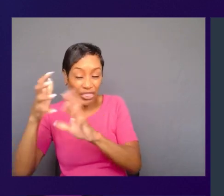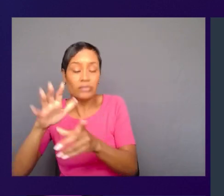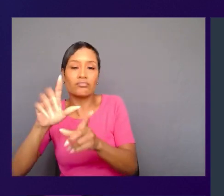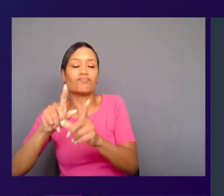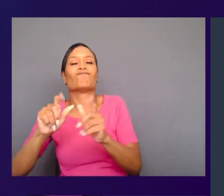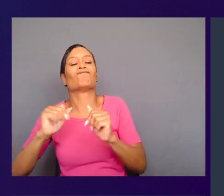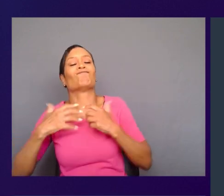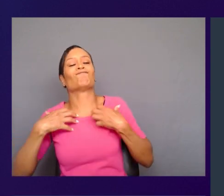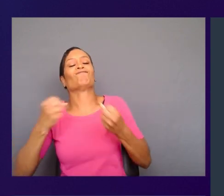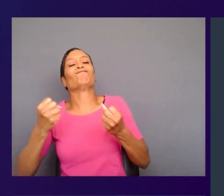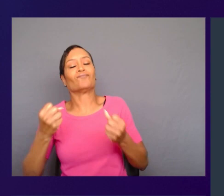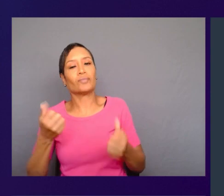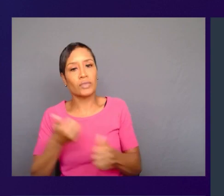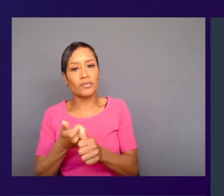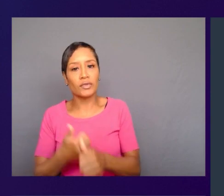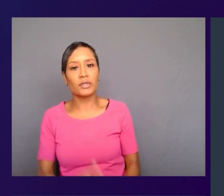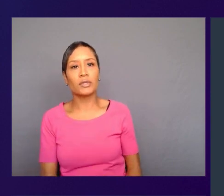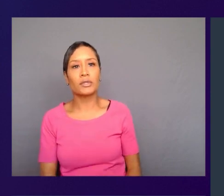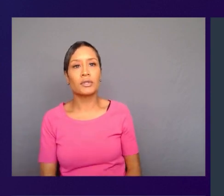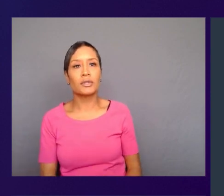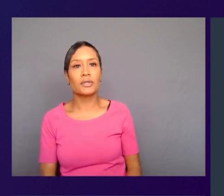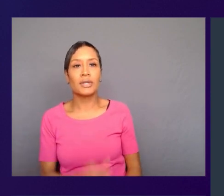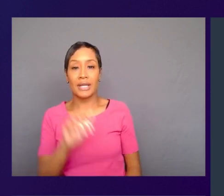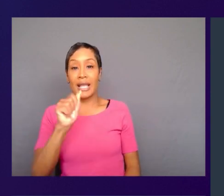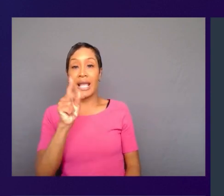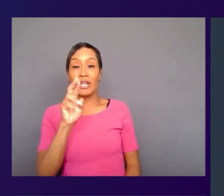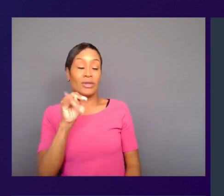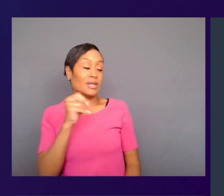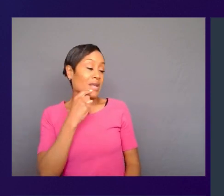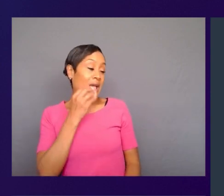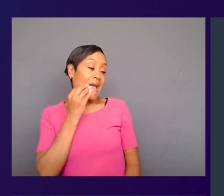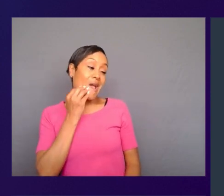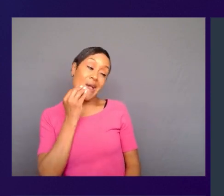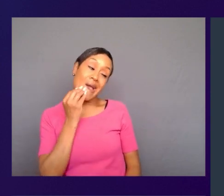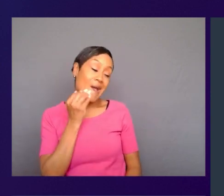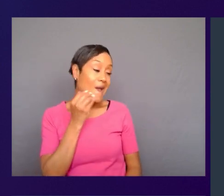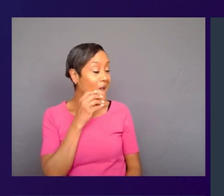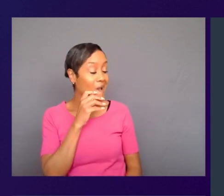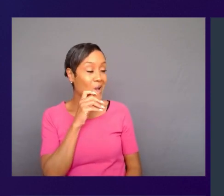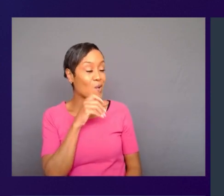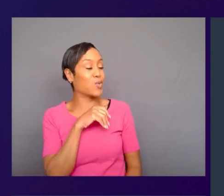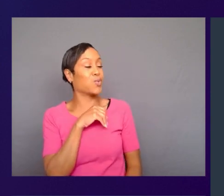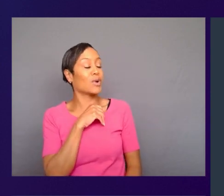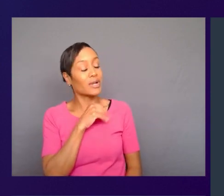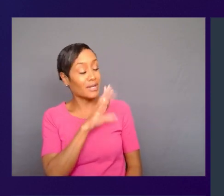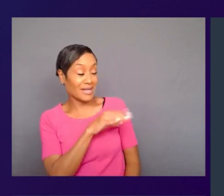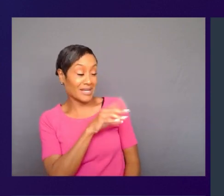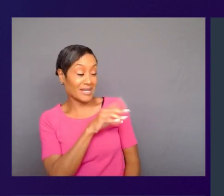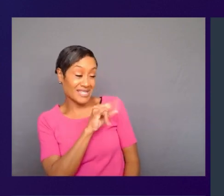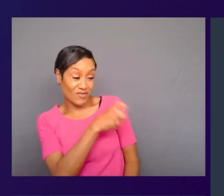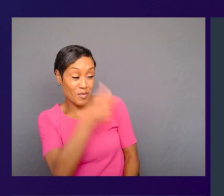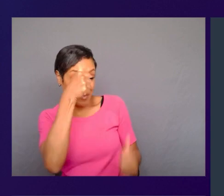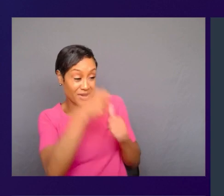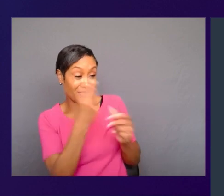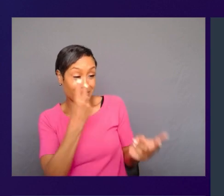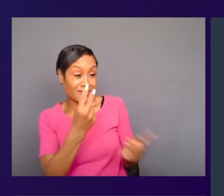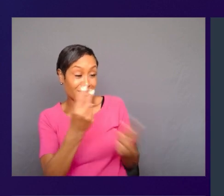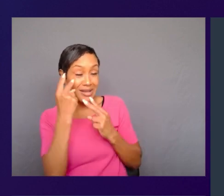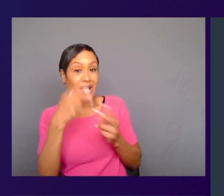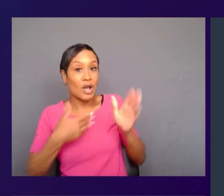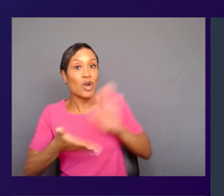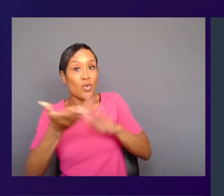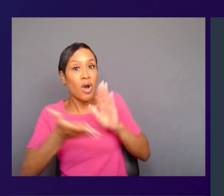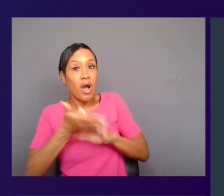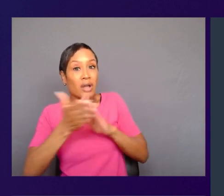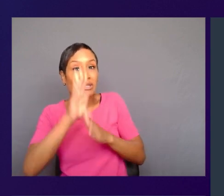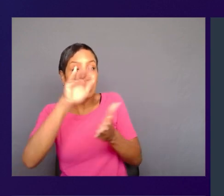Yeah, I don't know about you, Dave, but for me, this kind of awakens some memories. Back in the day, running data centers, running operations,